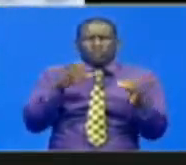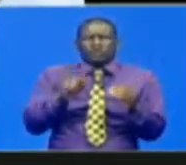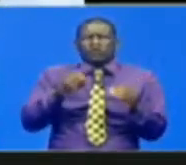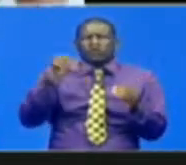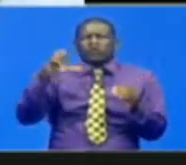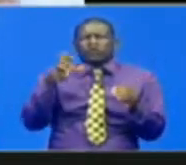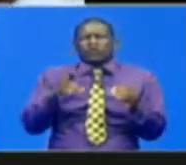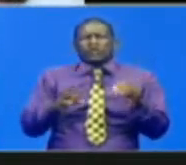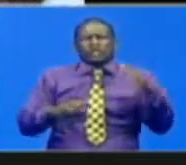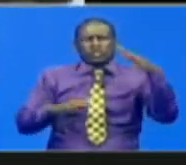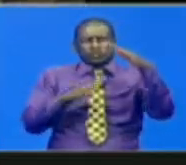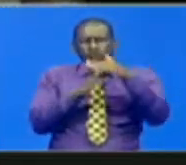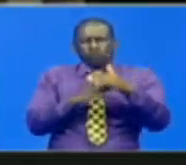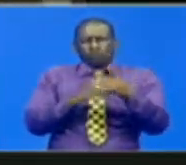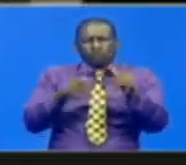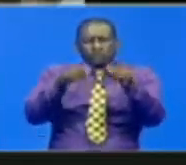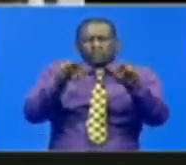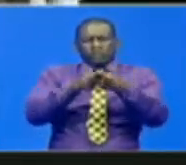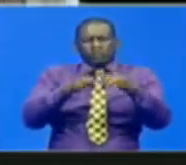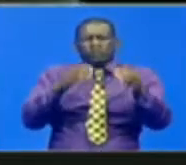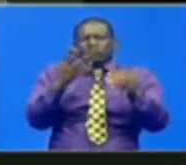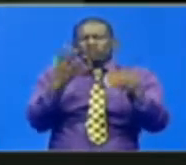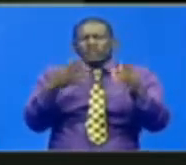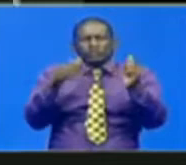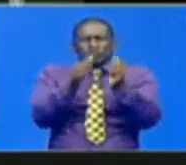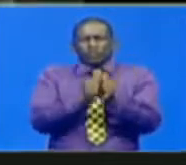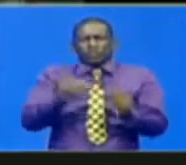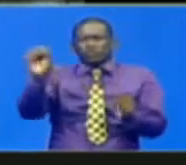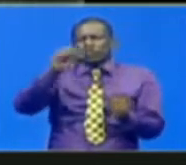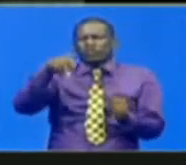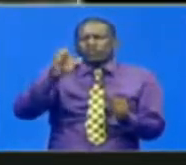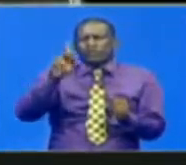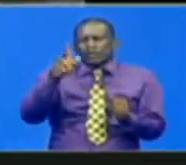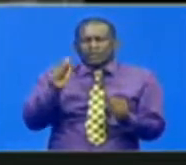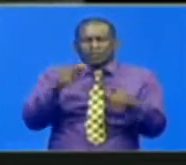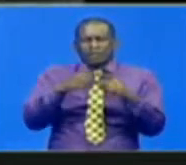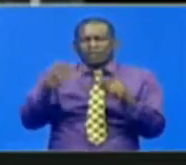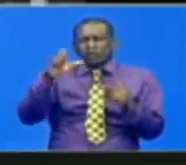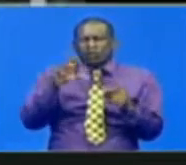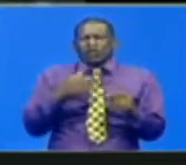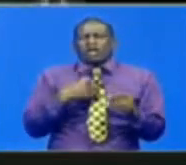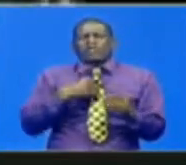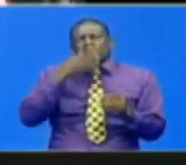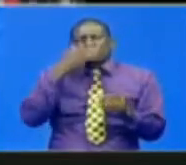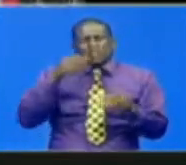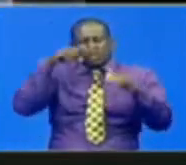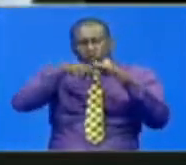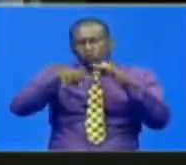same as second-placed Sofapaka and third-placed Bandari. However, Gor have a better goal difference and 3 games in hand.